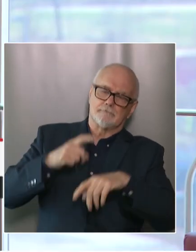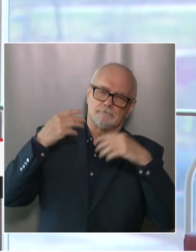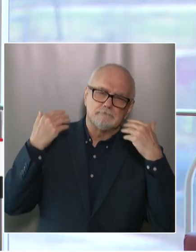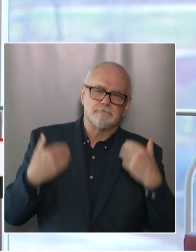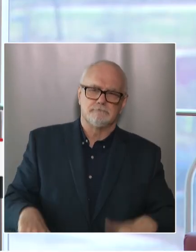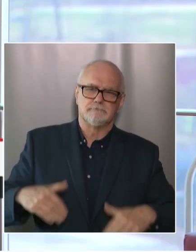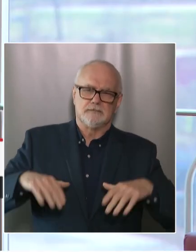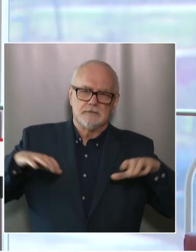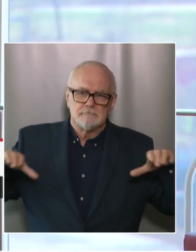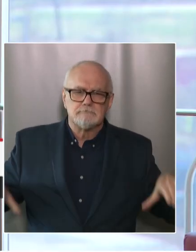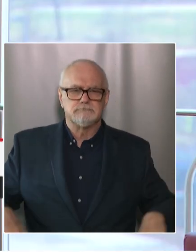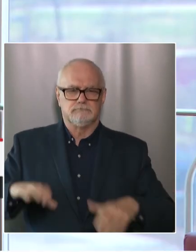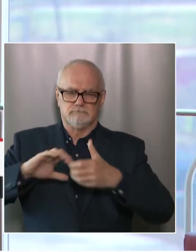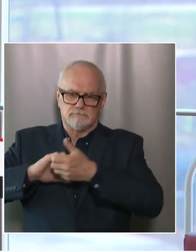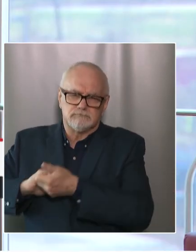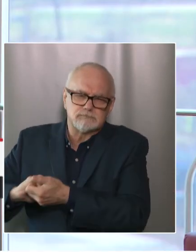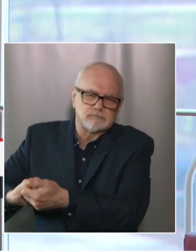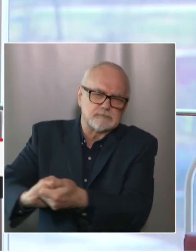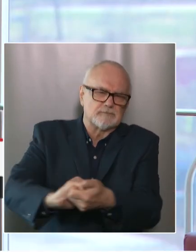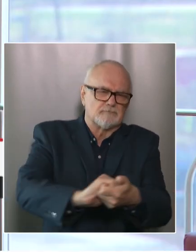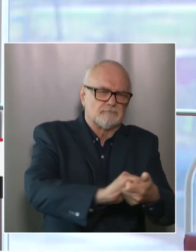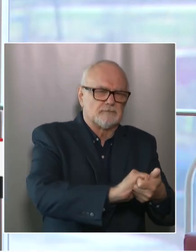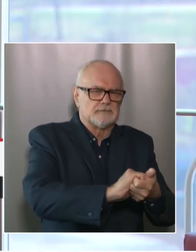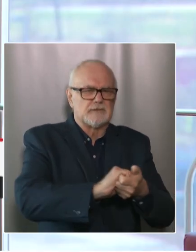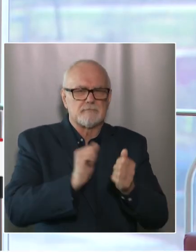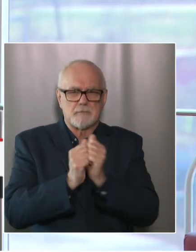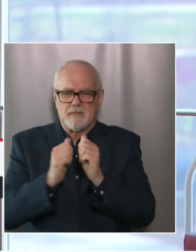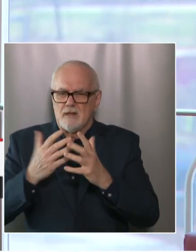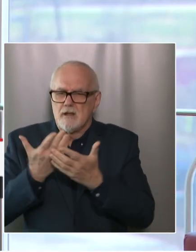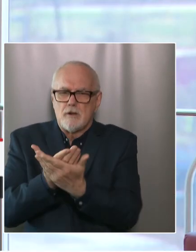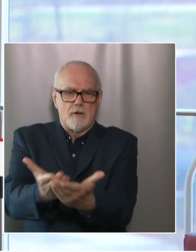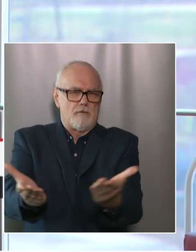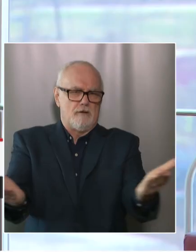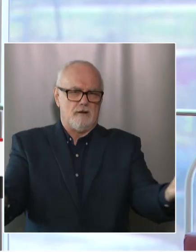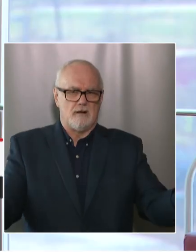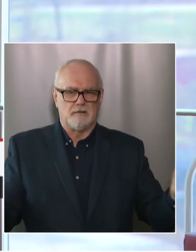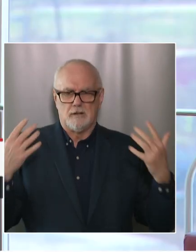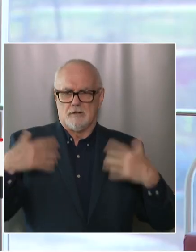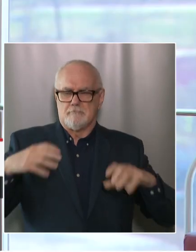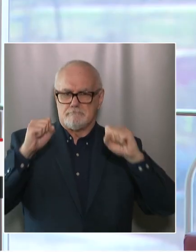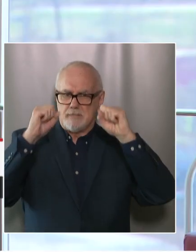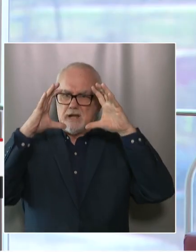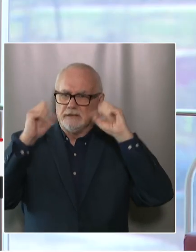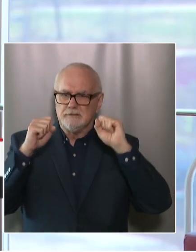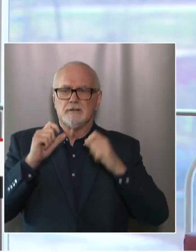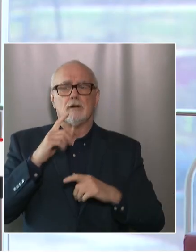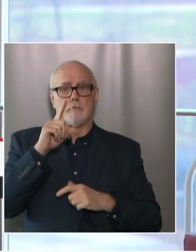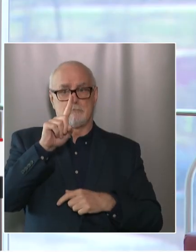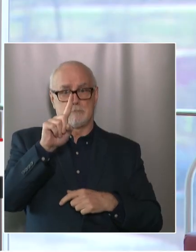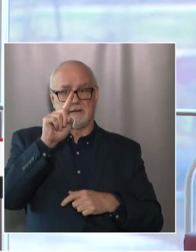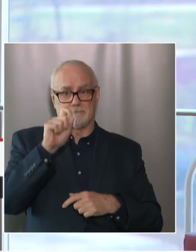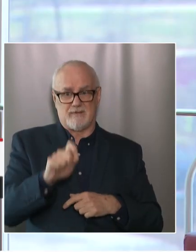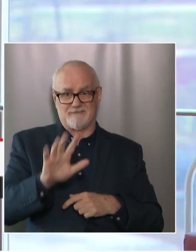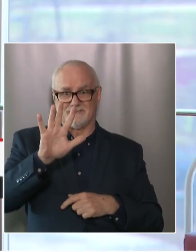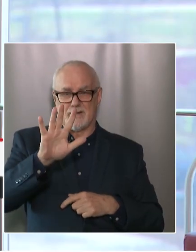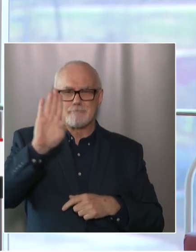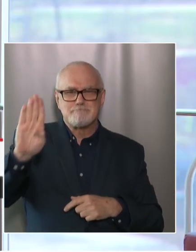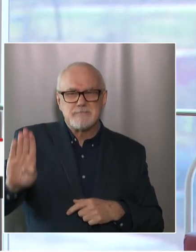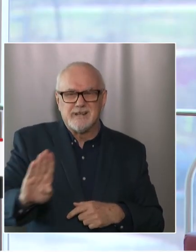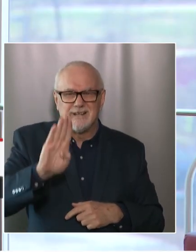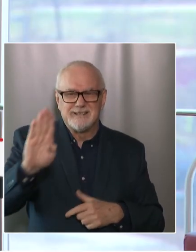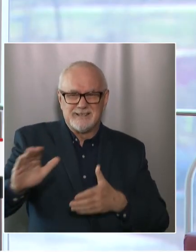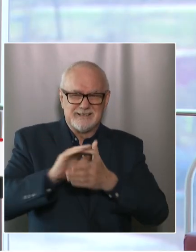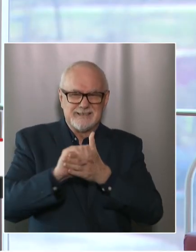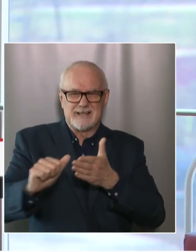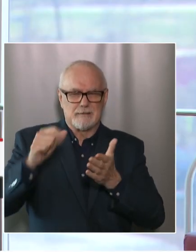is astonishing. We have invested $1.5 billion in affordable housing. We set out a goal of